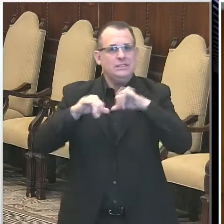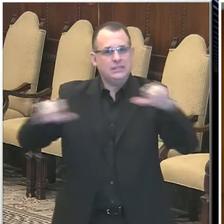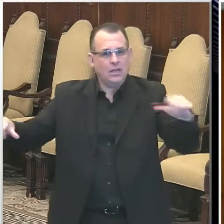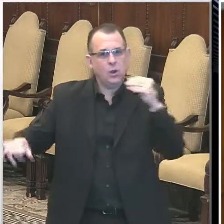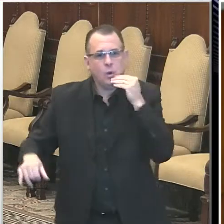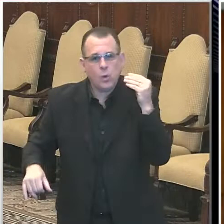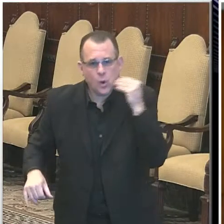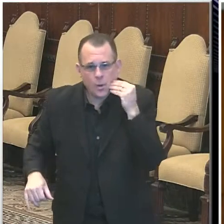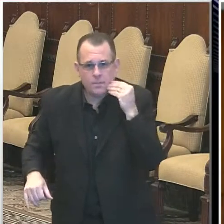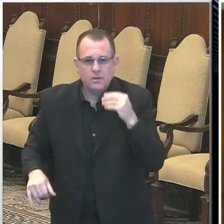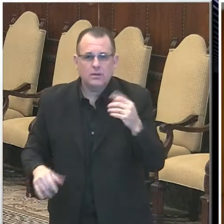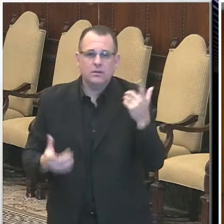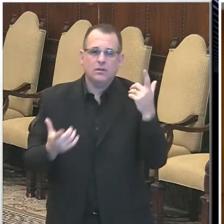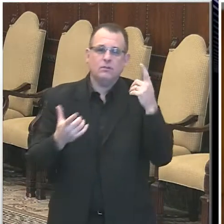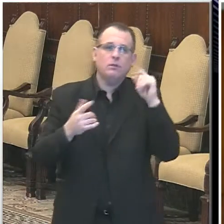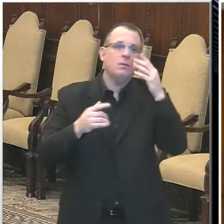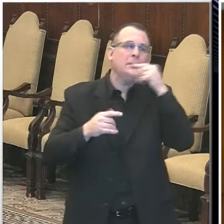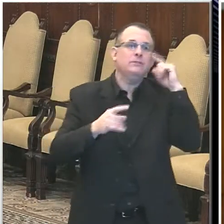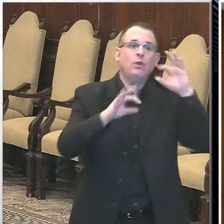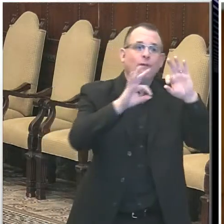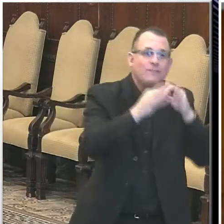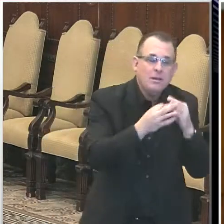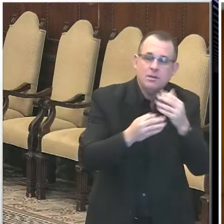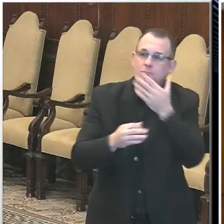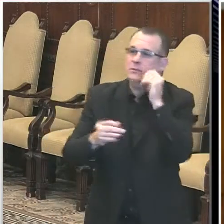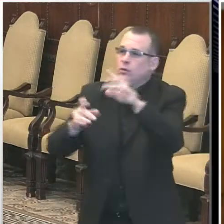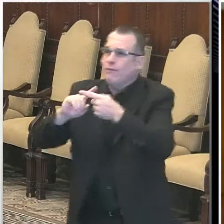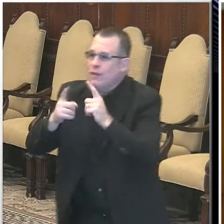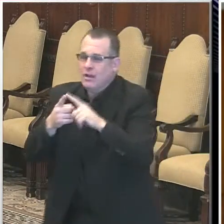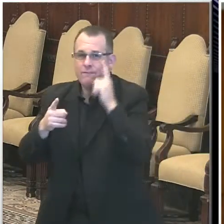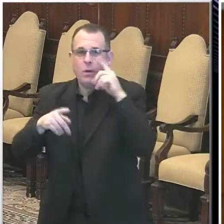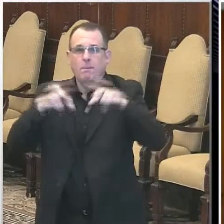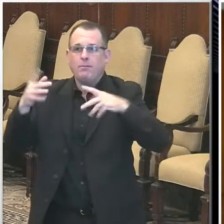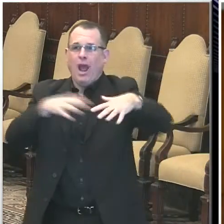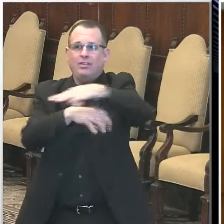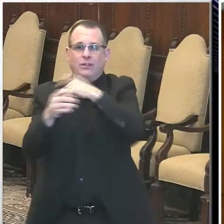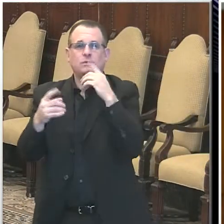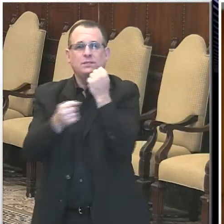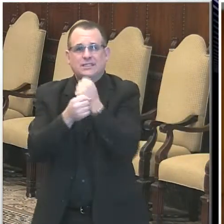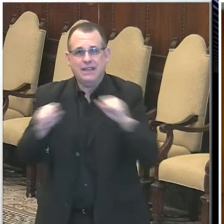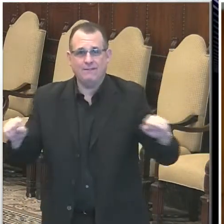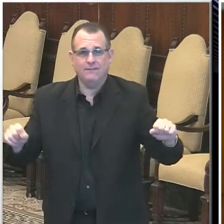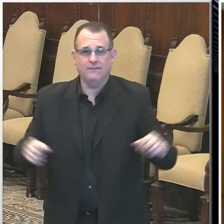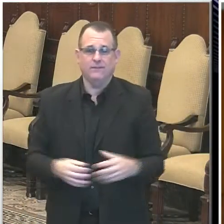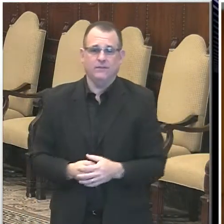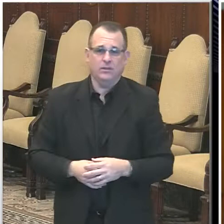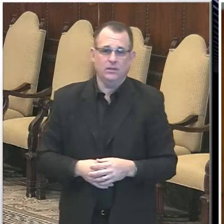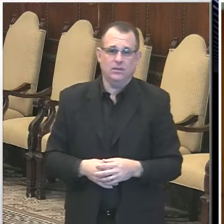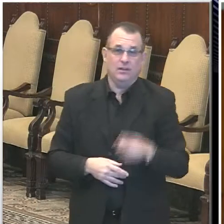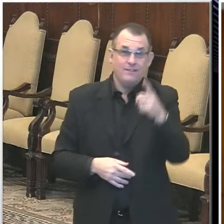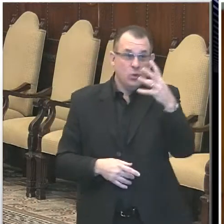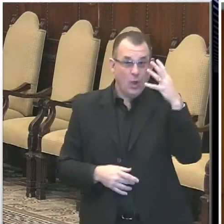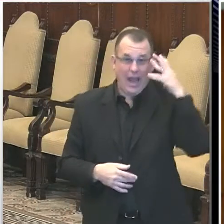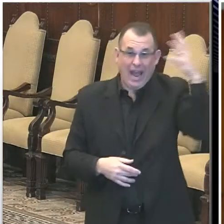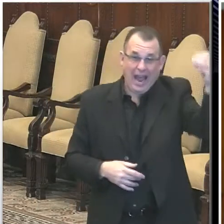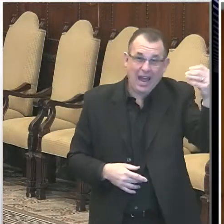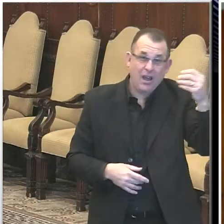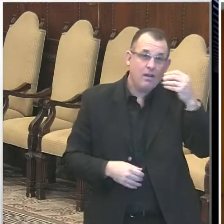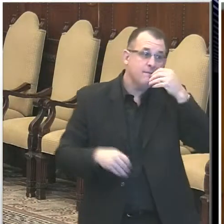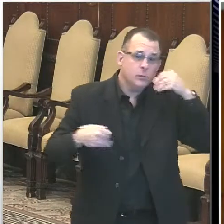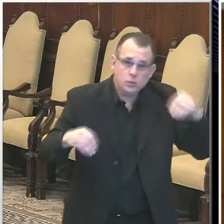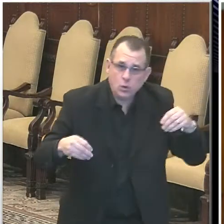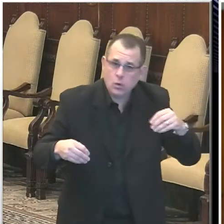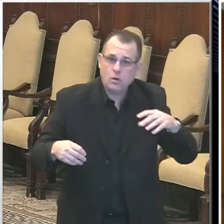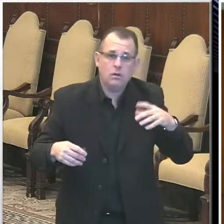Philadelphia overall, is to stay inside. If you have to go outside, go to the grocery store, or you're an essential worker, keep your distance from people and wear a